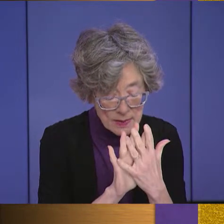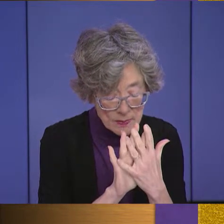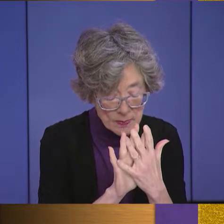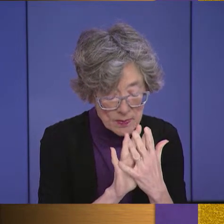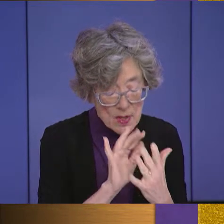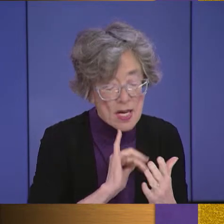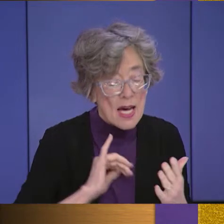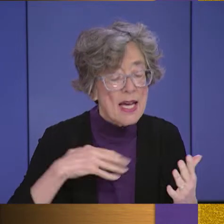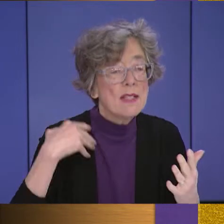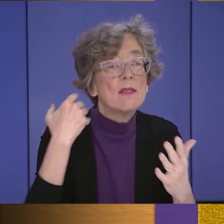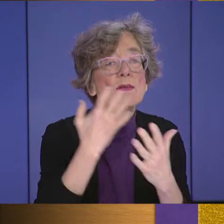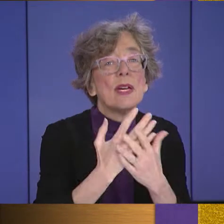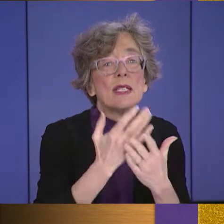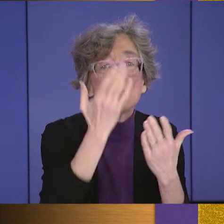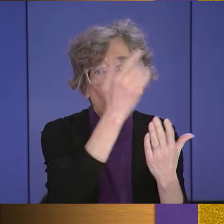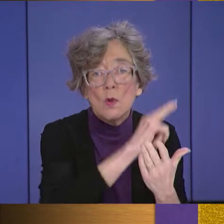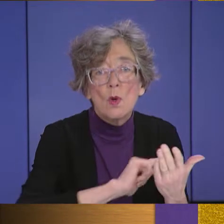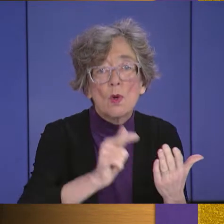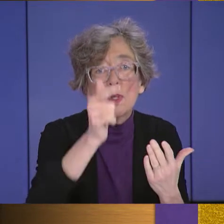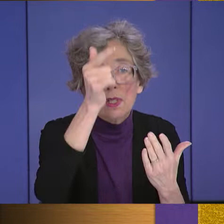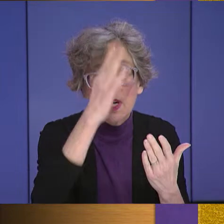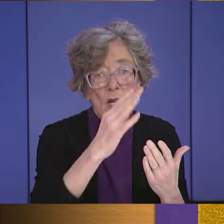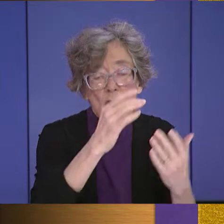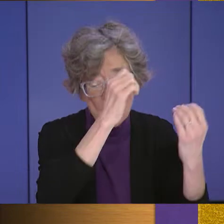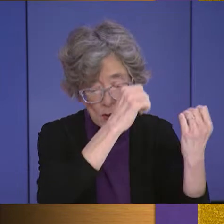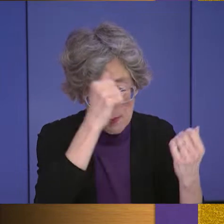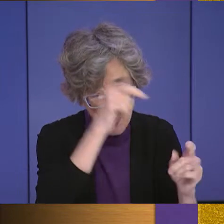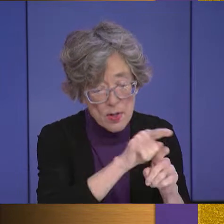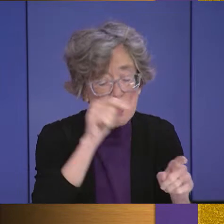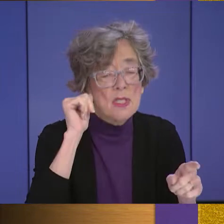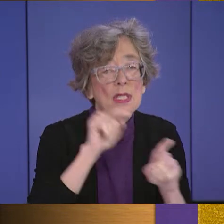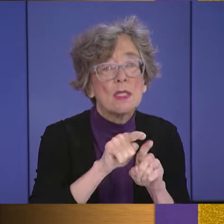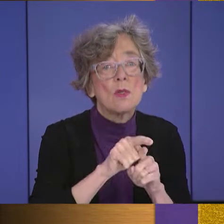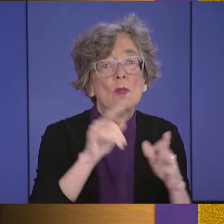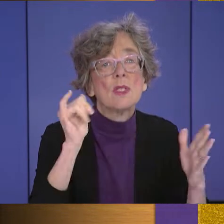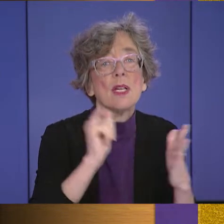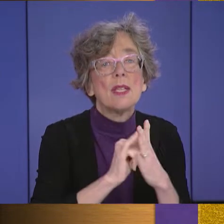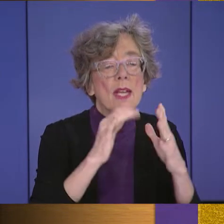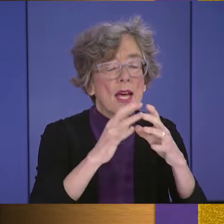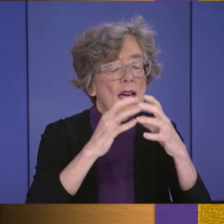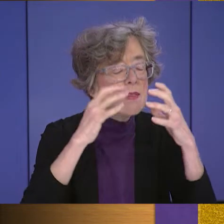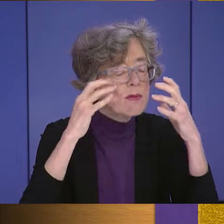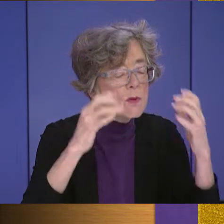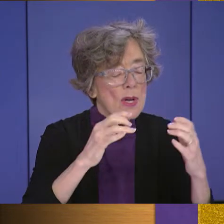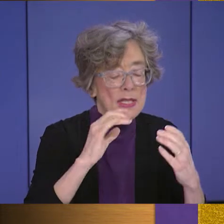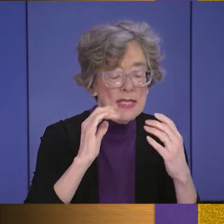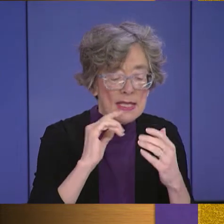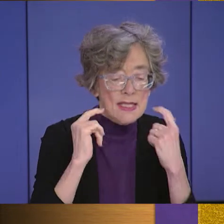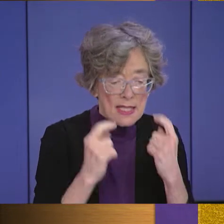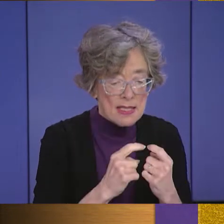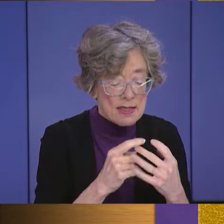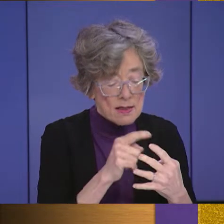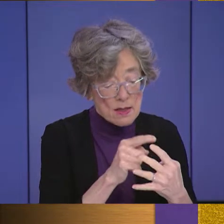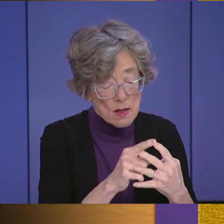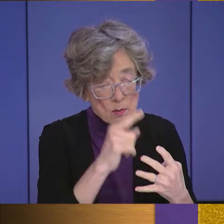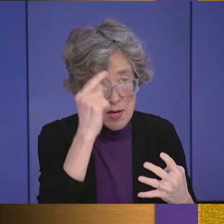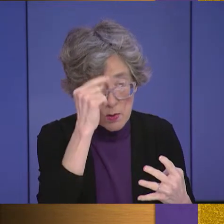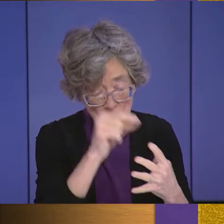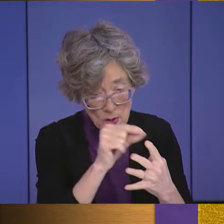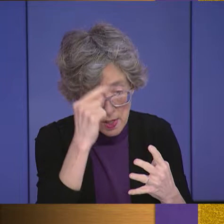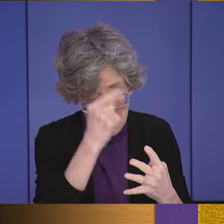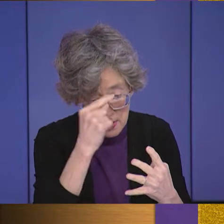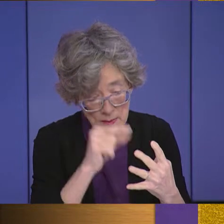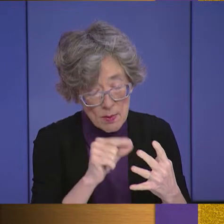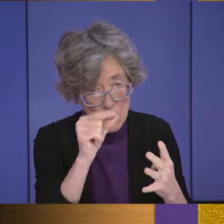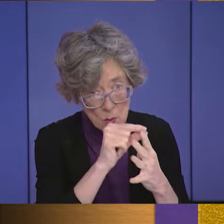I confess to Almighty God, and to you, my brothers and sisters, that I have greatly sinned in my